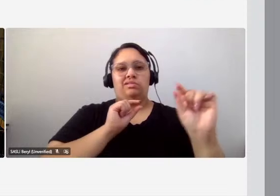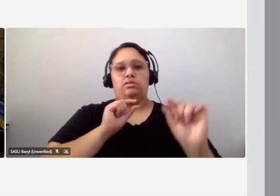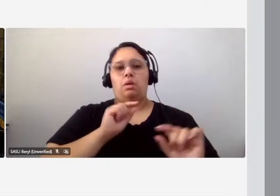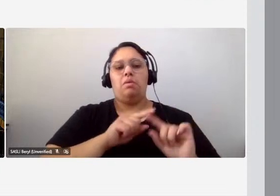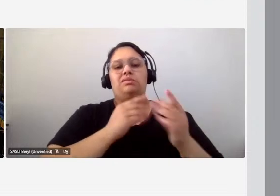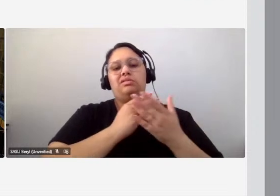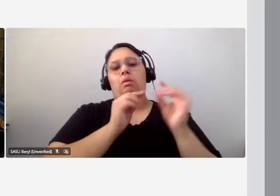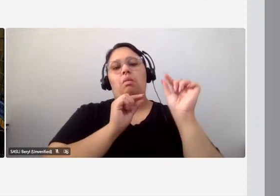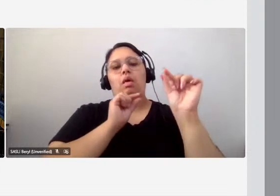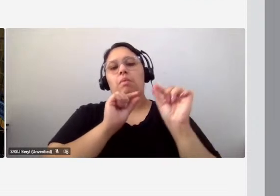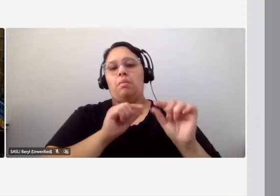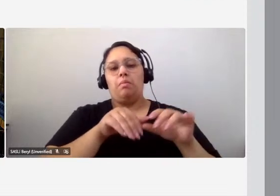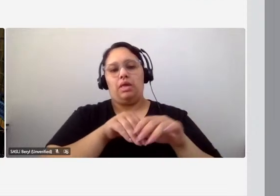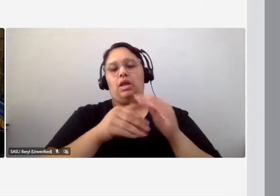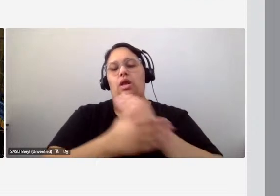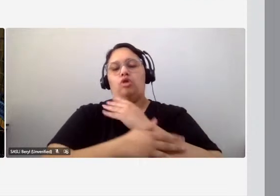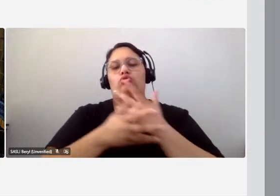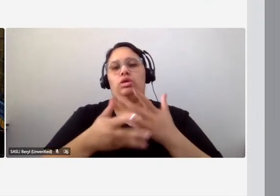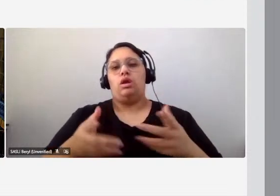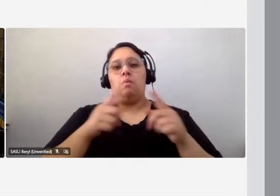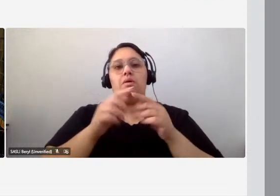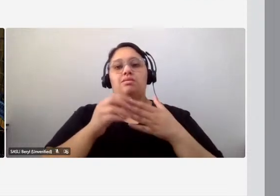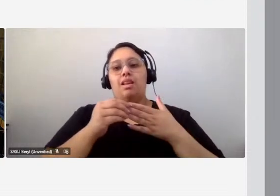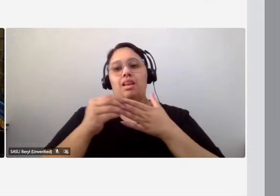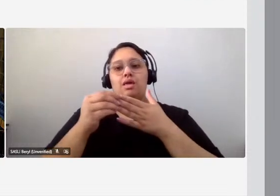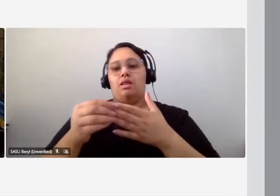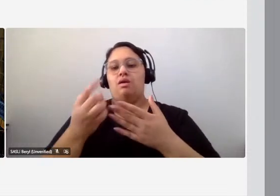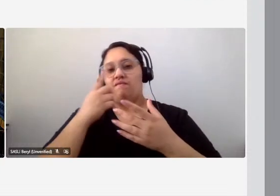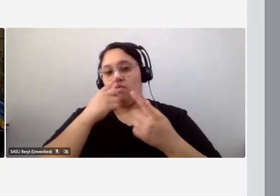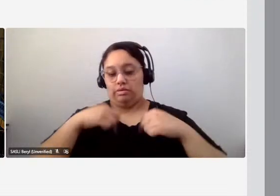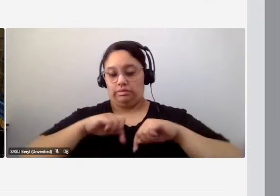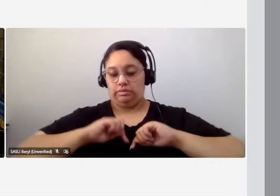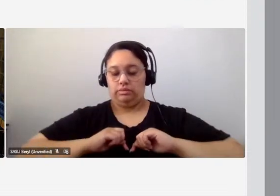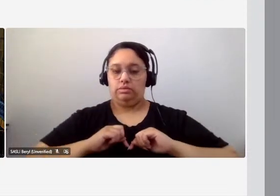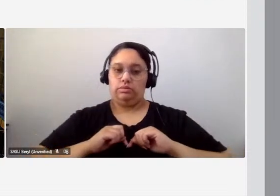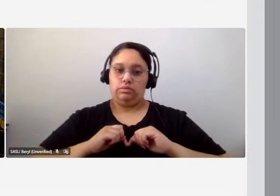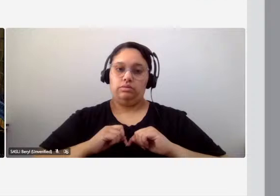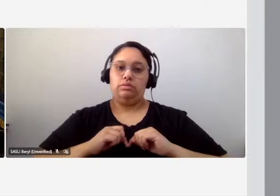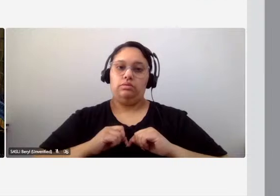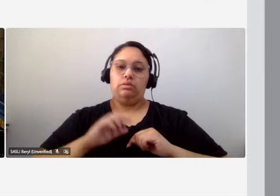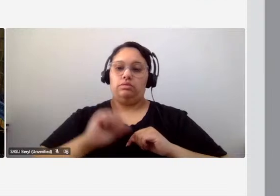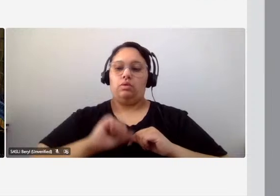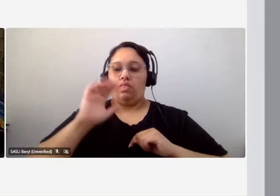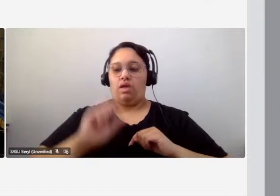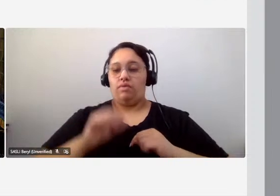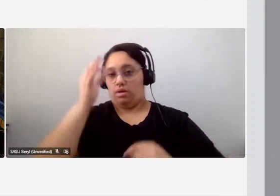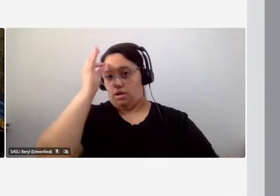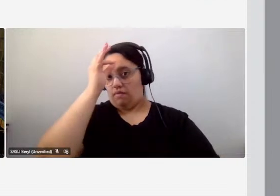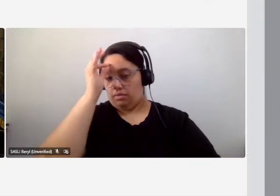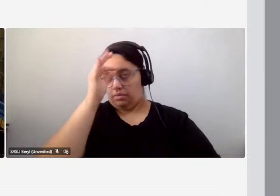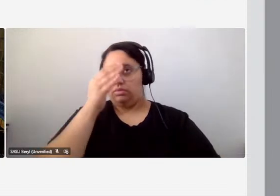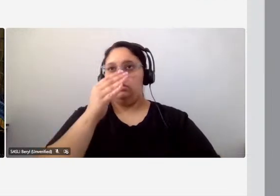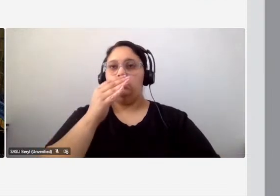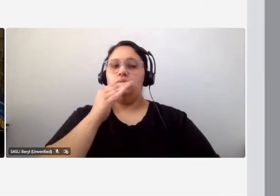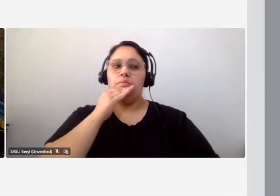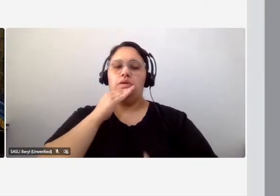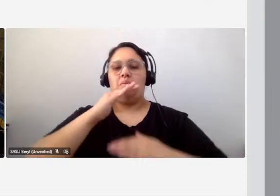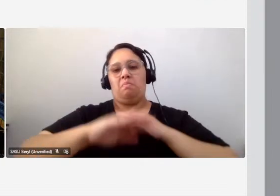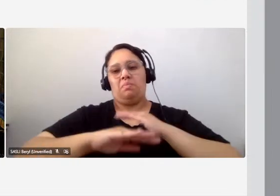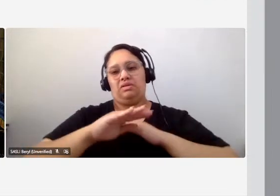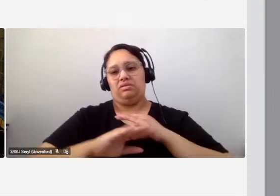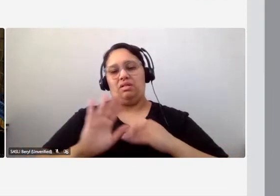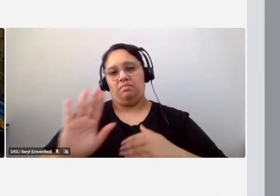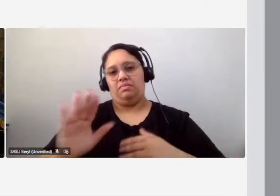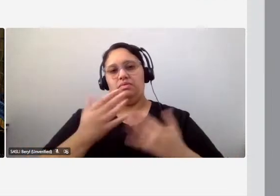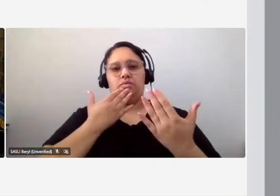excellence in the country, but the leader for us as a South African government is the PANSALB.